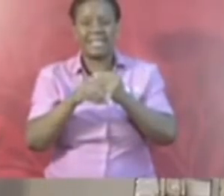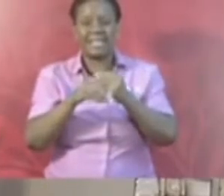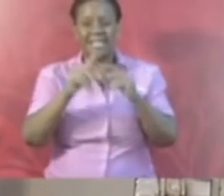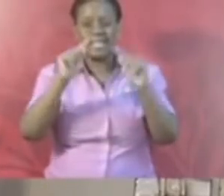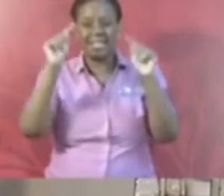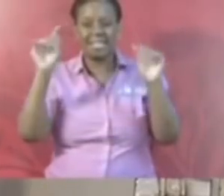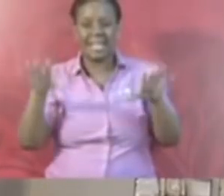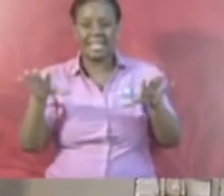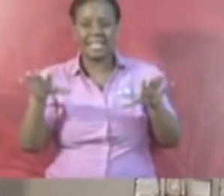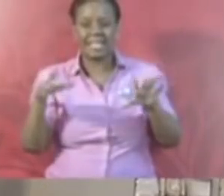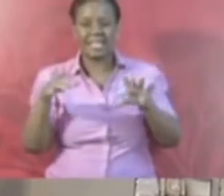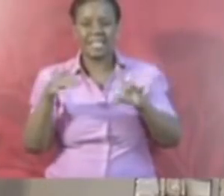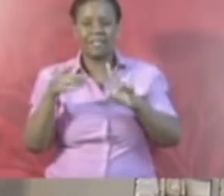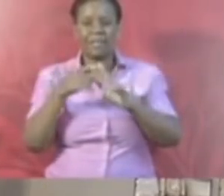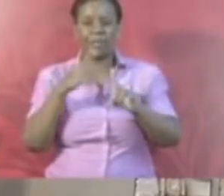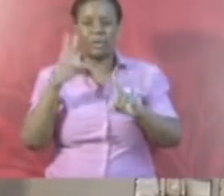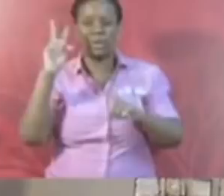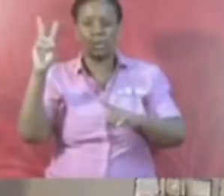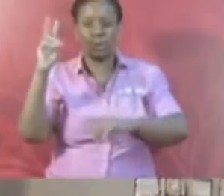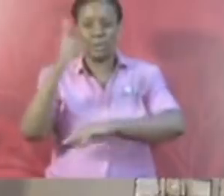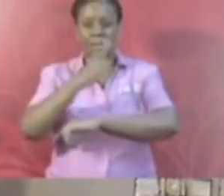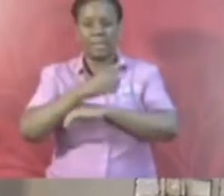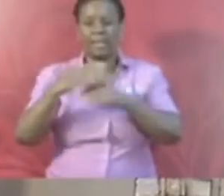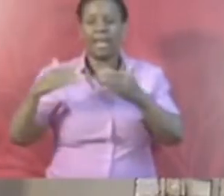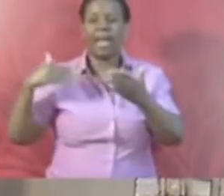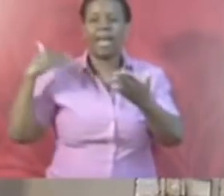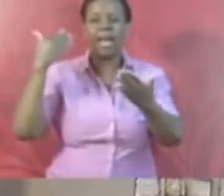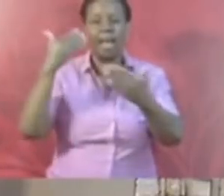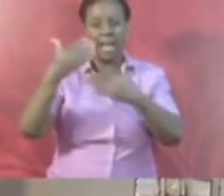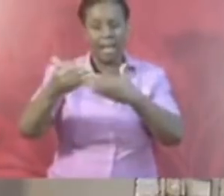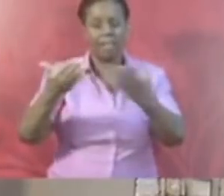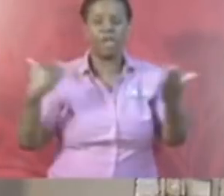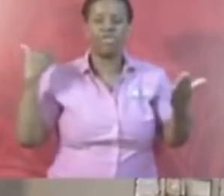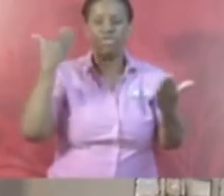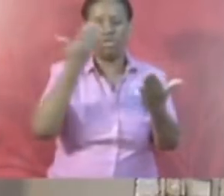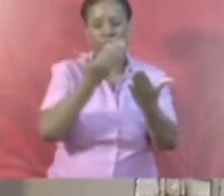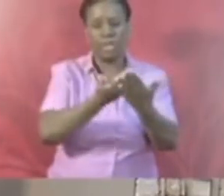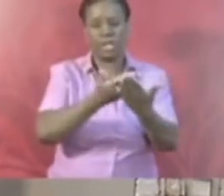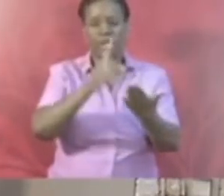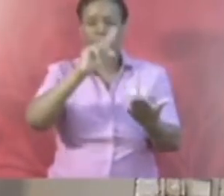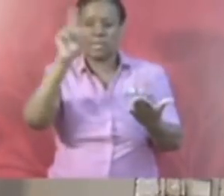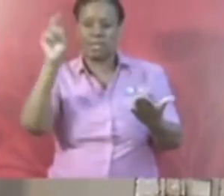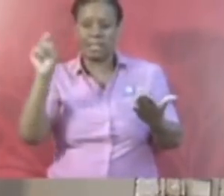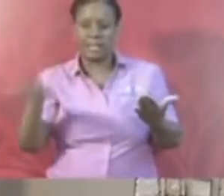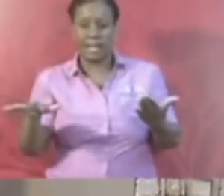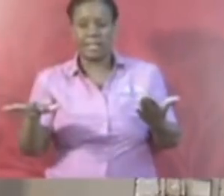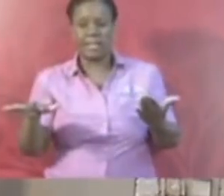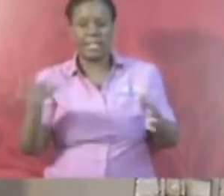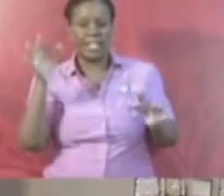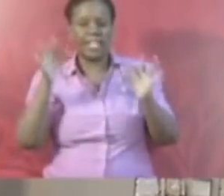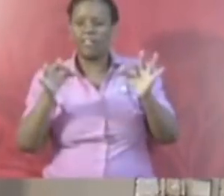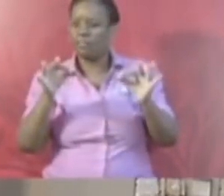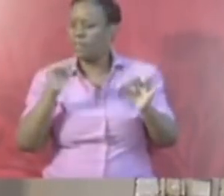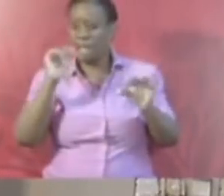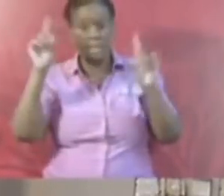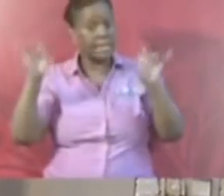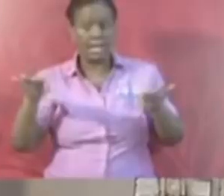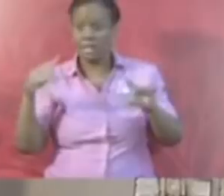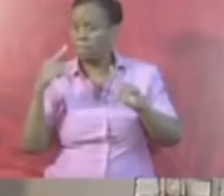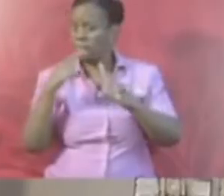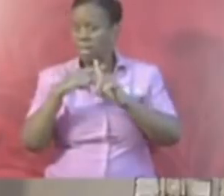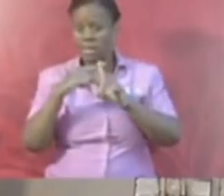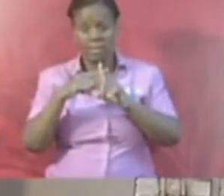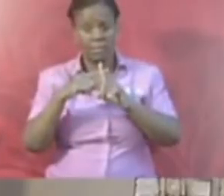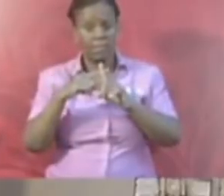24 hours of arriving in Trinidad and Tobago. Once you don't test positive nor present any symptoms of